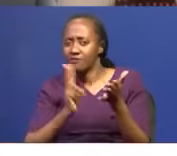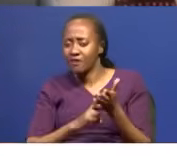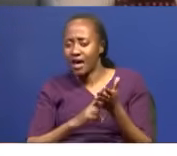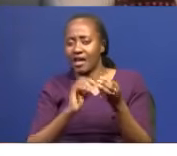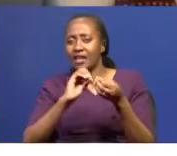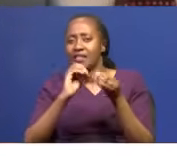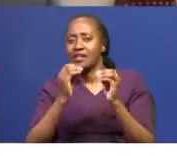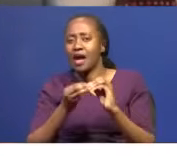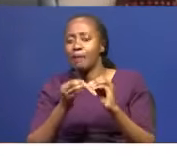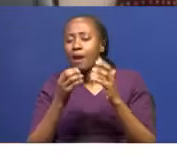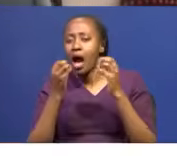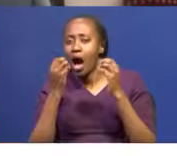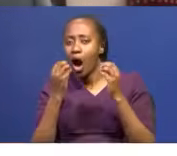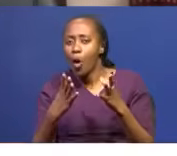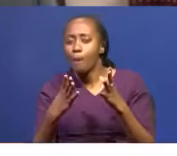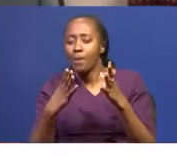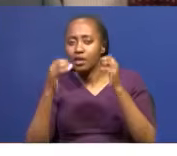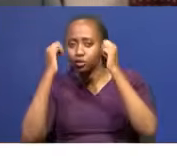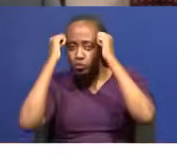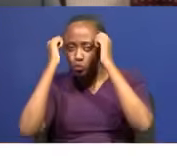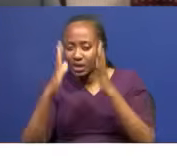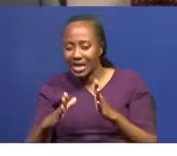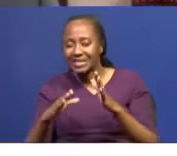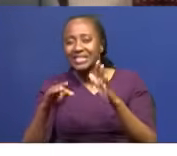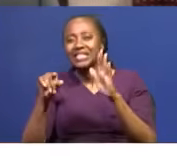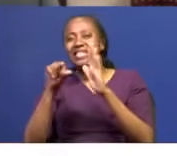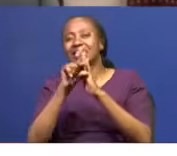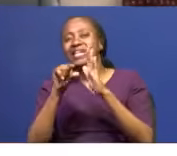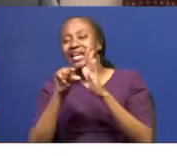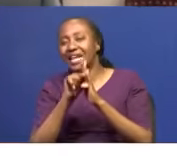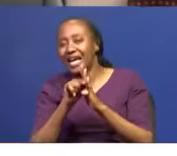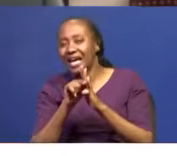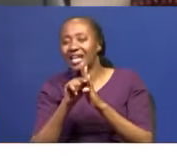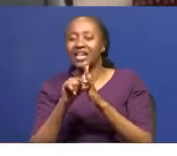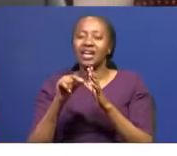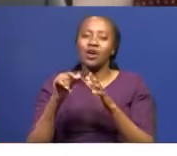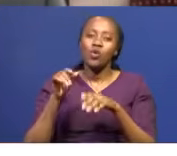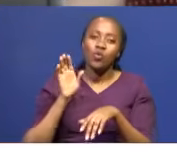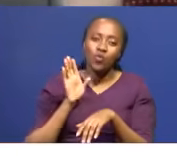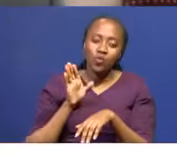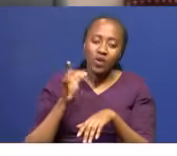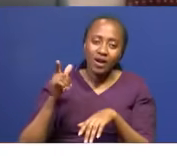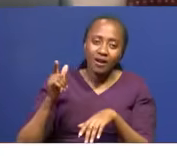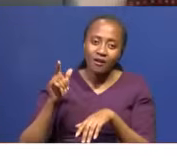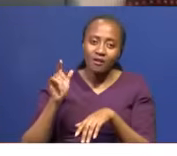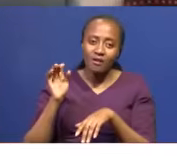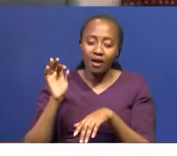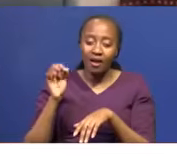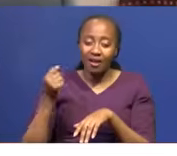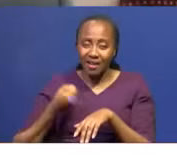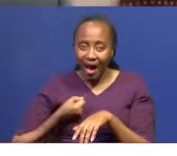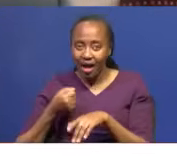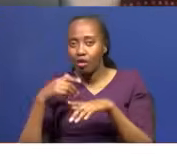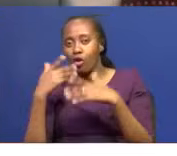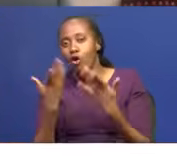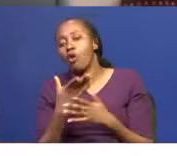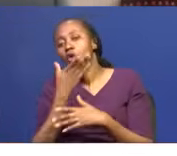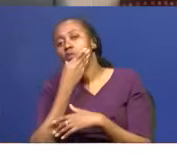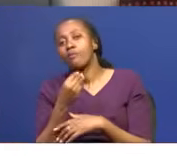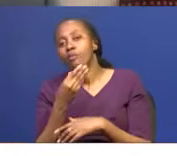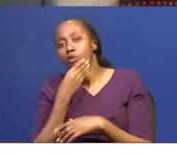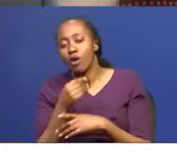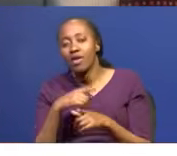school, how many learners are in each grade, whether female or male, and then once we complete that exercise,